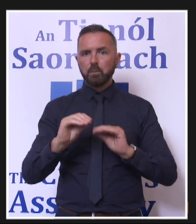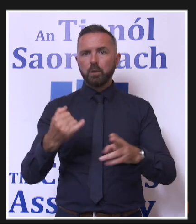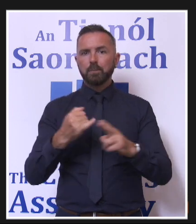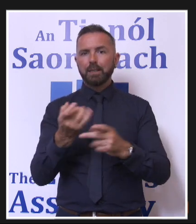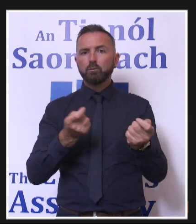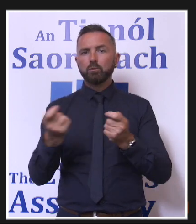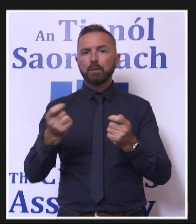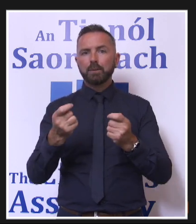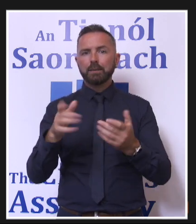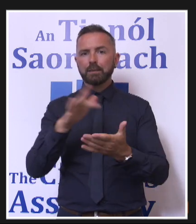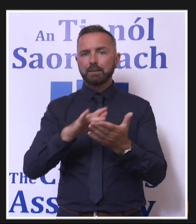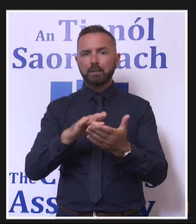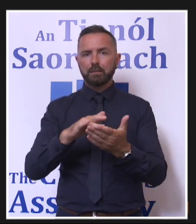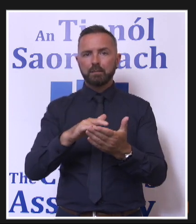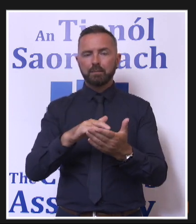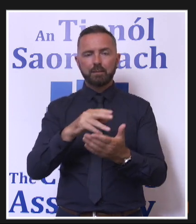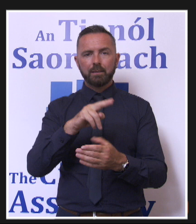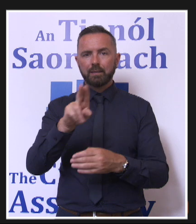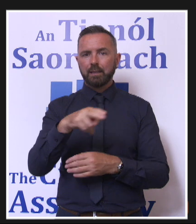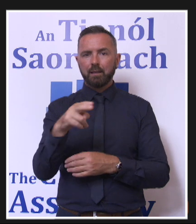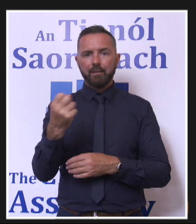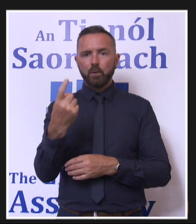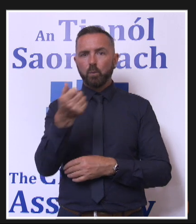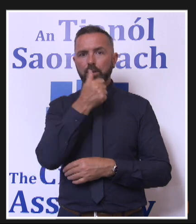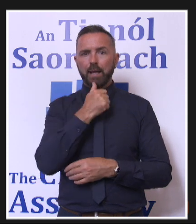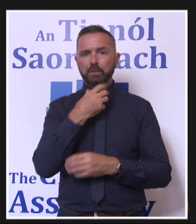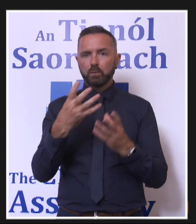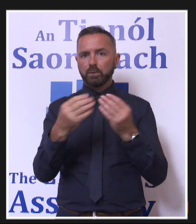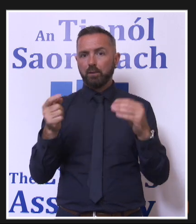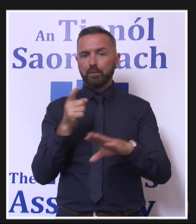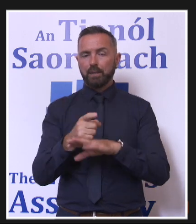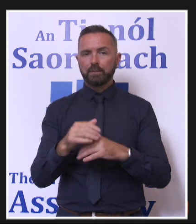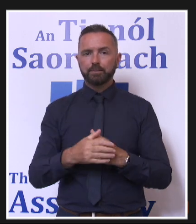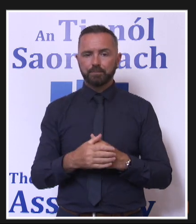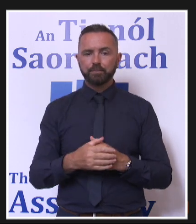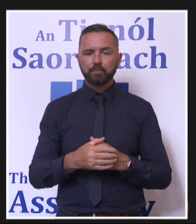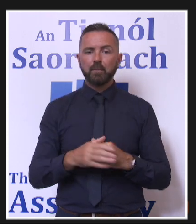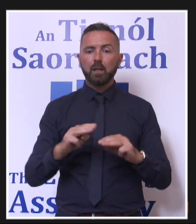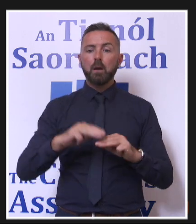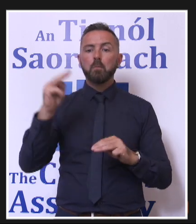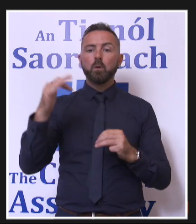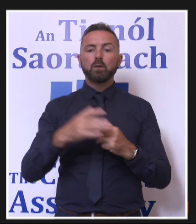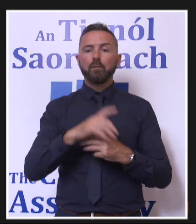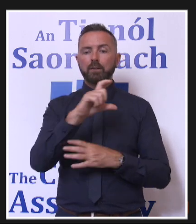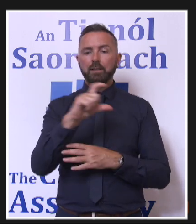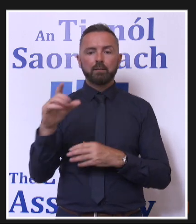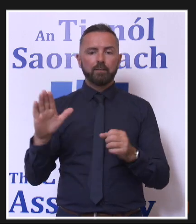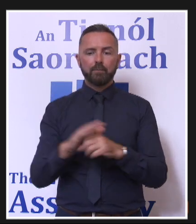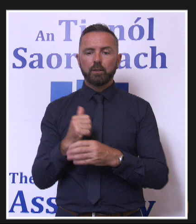one simple answer. And the mayor has taken the lead, and I think most of the councils have been very supportive.